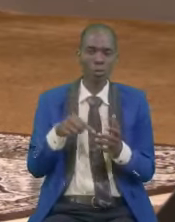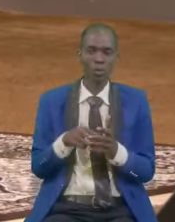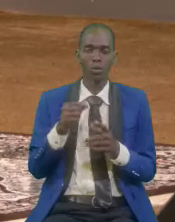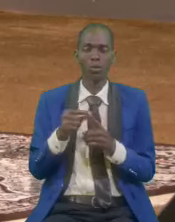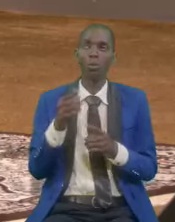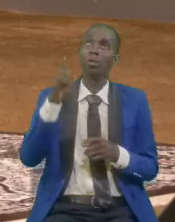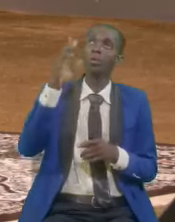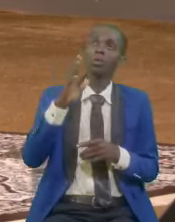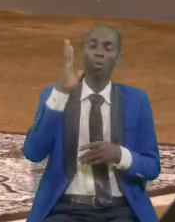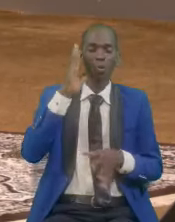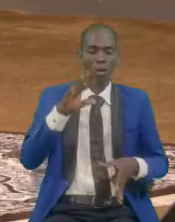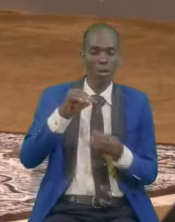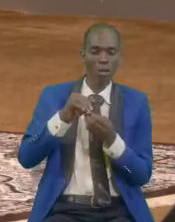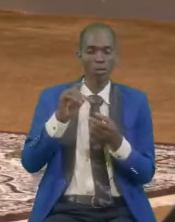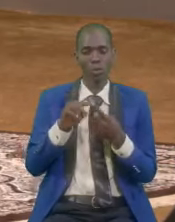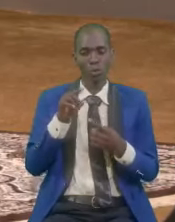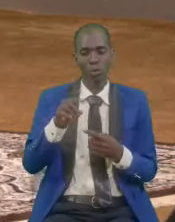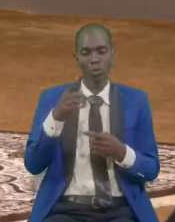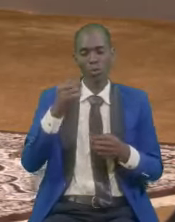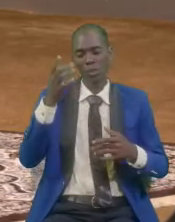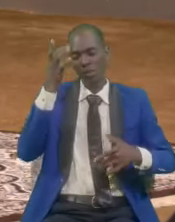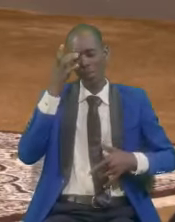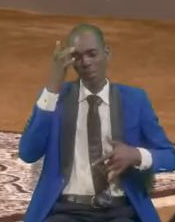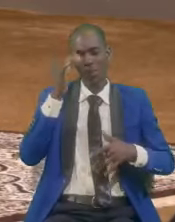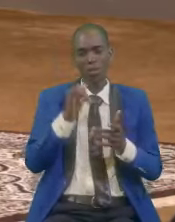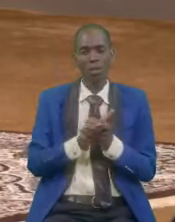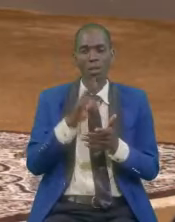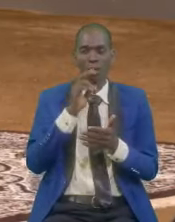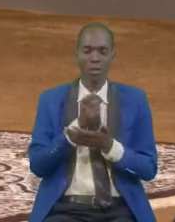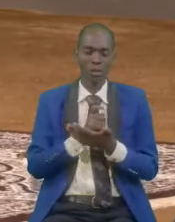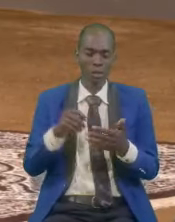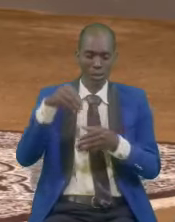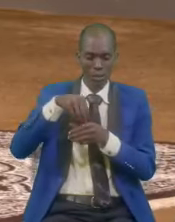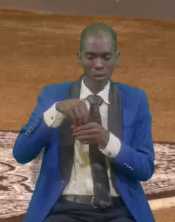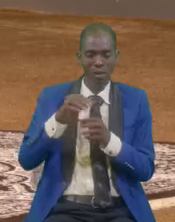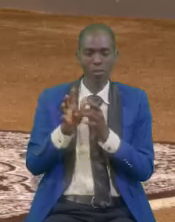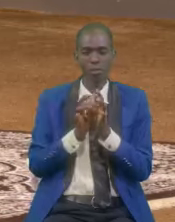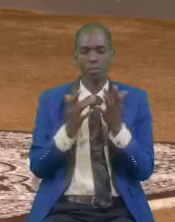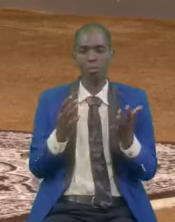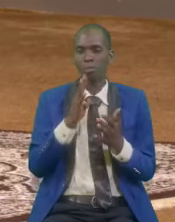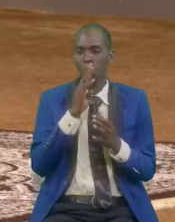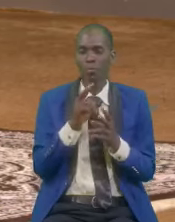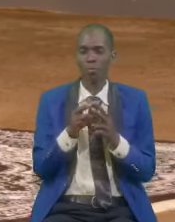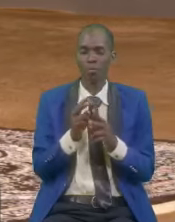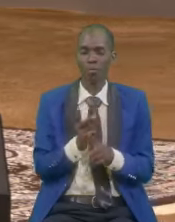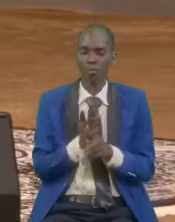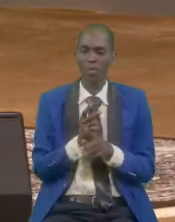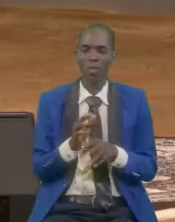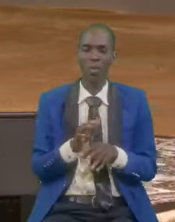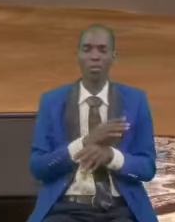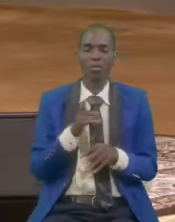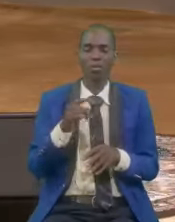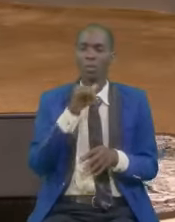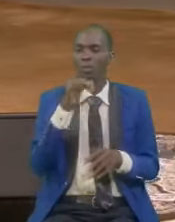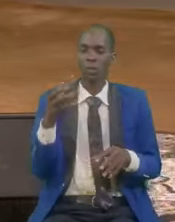will add unto him the plagues that are written therein. Be very careful you are not swept off your